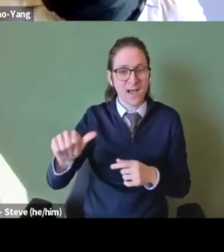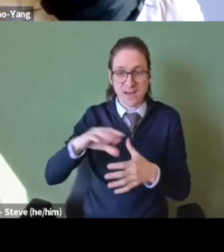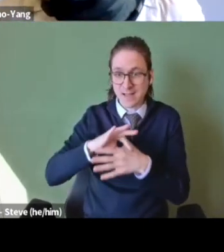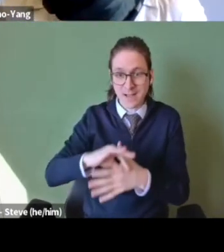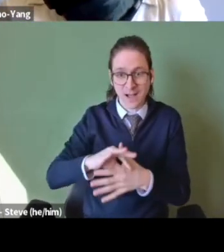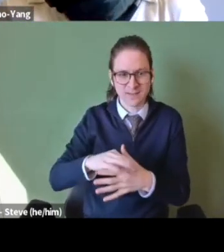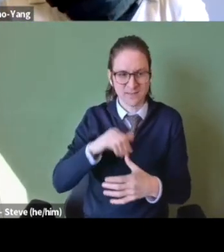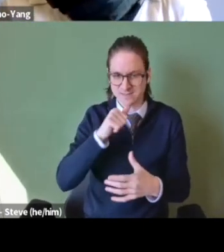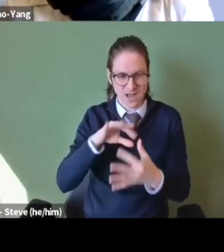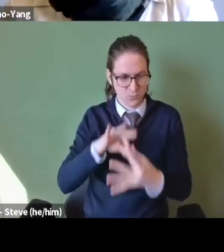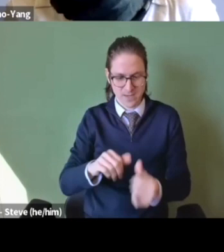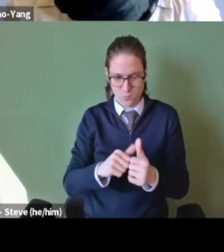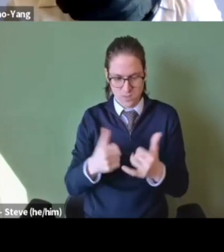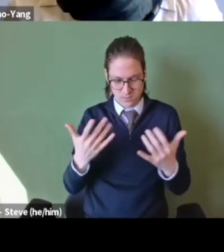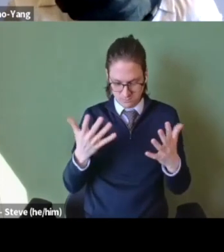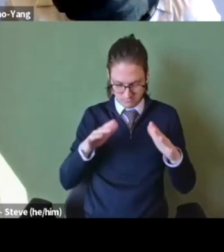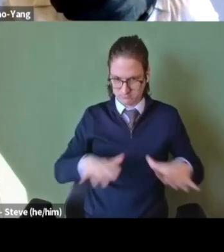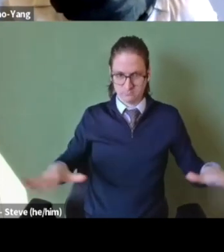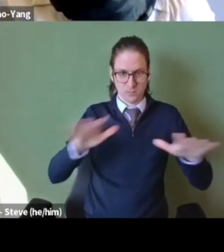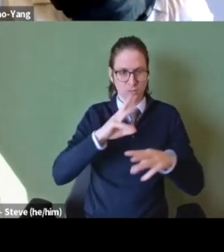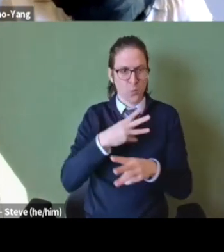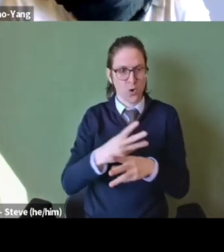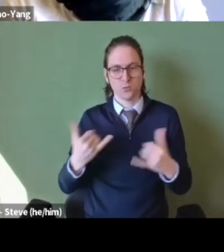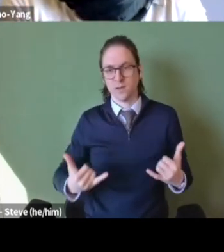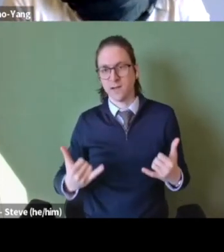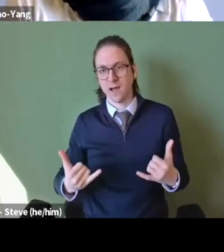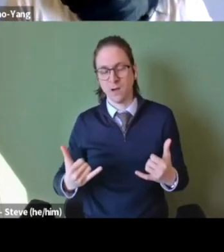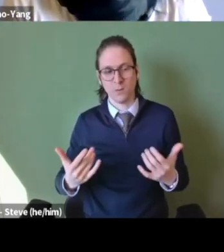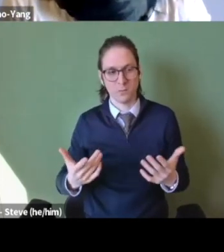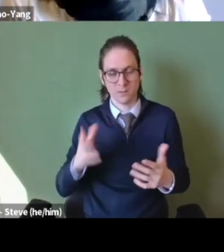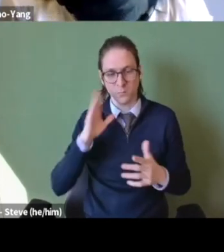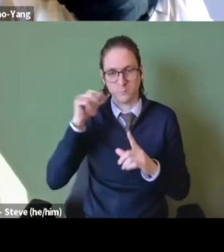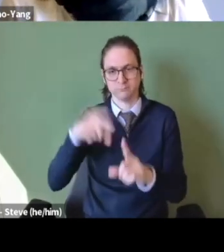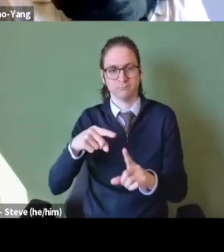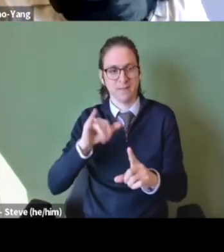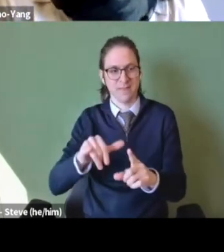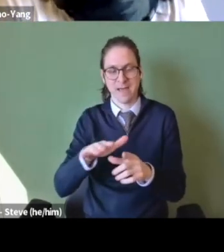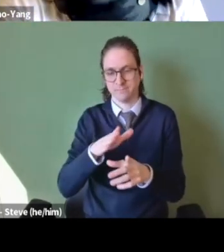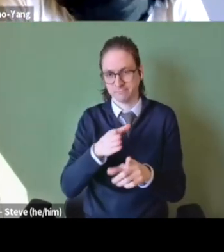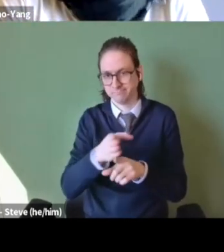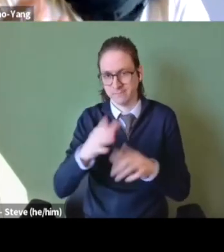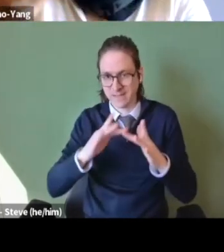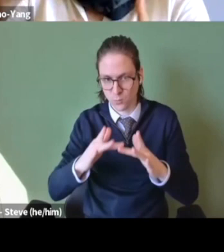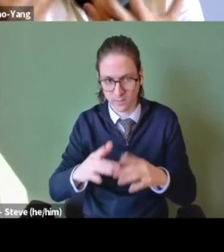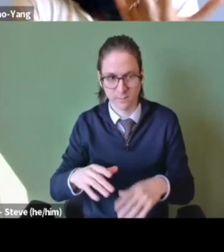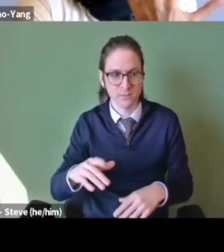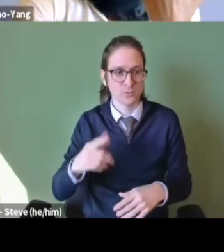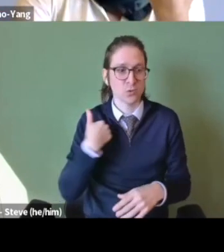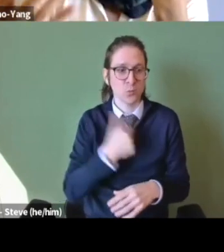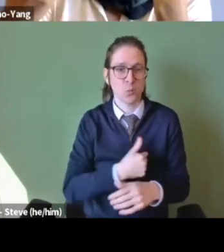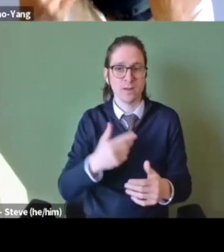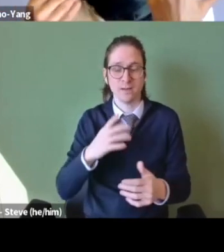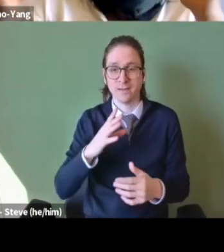world. And so we have a series of other papers showing that things like inspiration and awe come from the sort